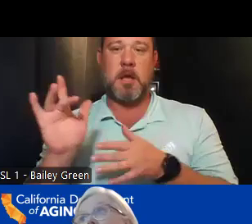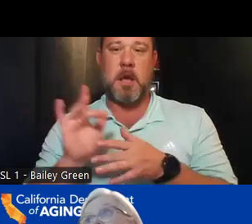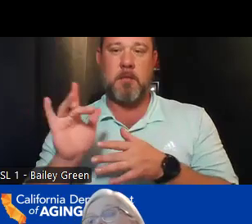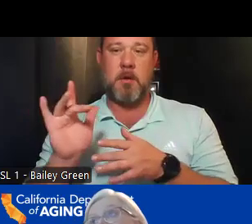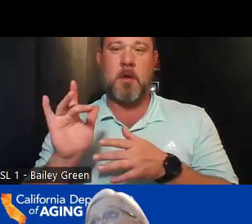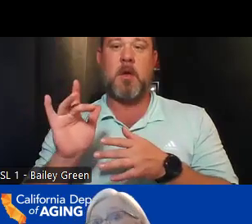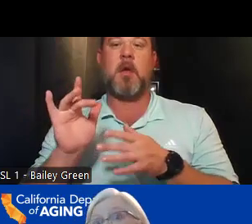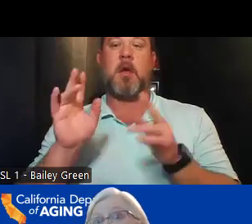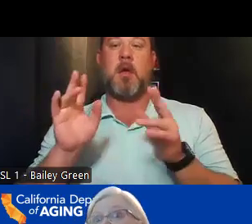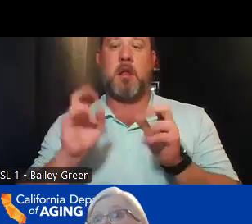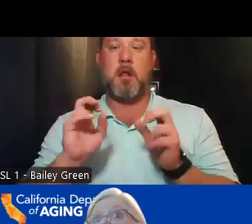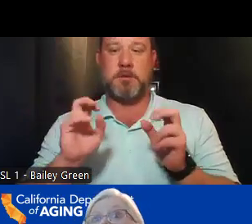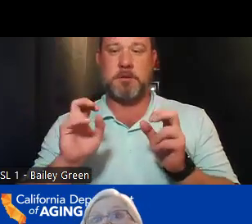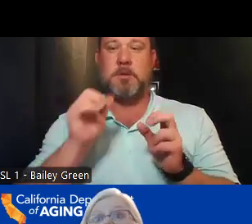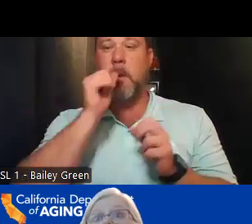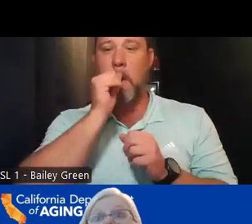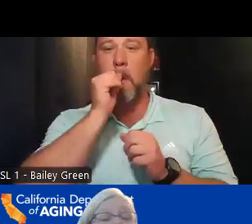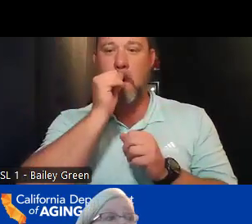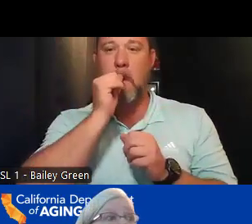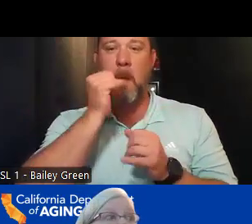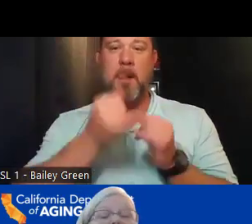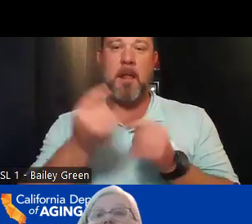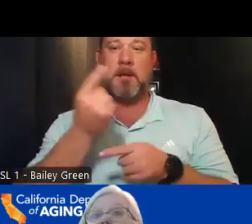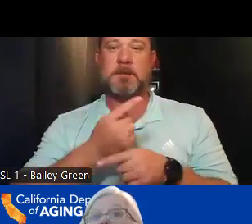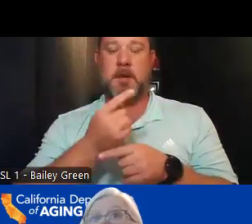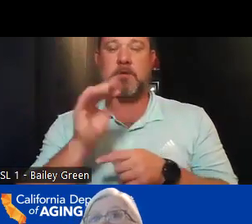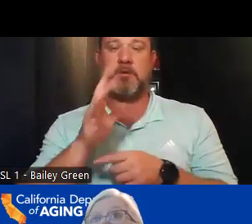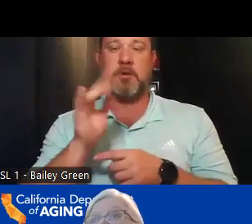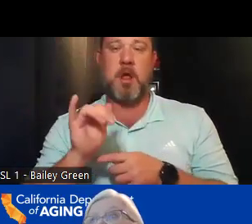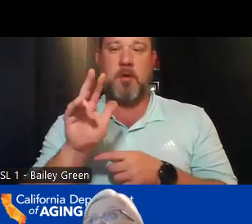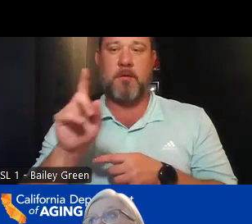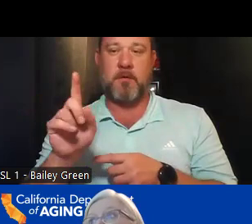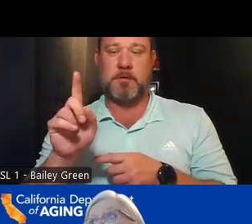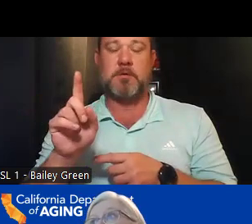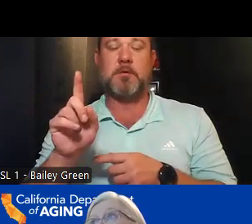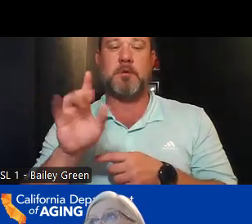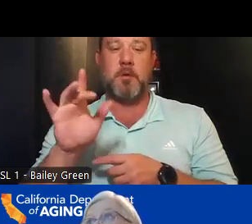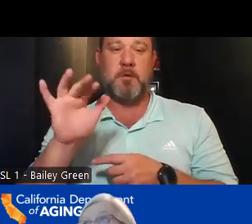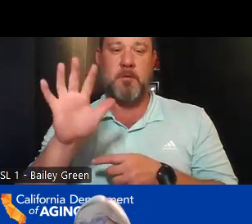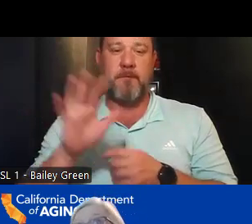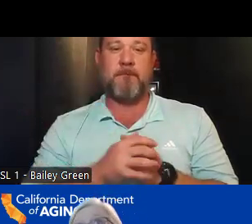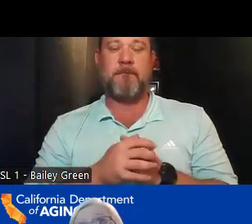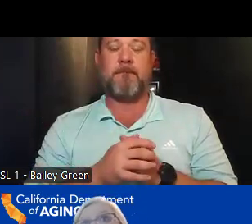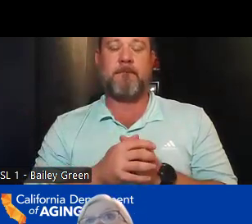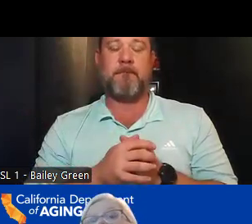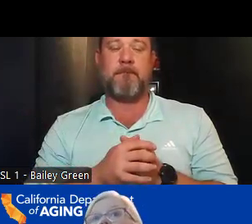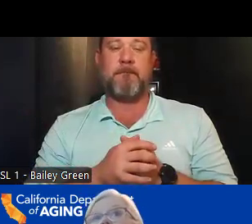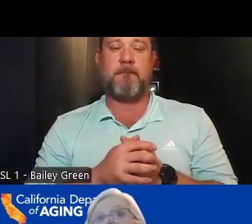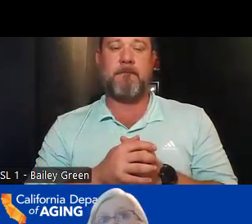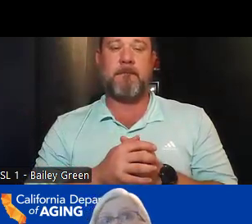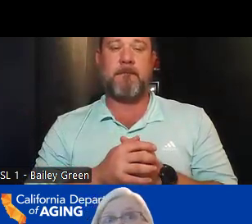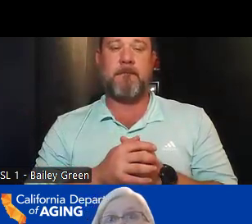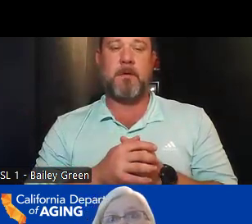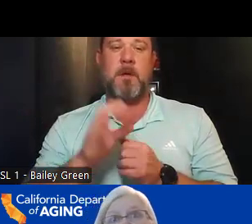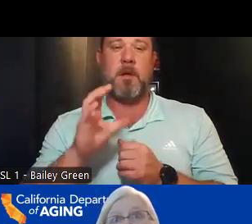And today is the last day of July, July 31st, 2025. So let's go to the next slide. I